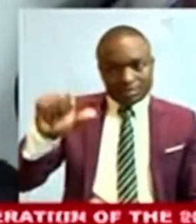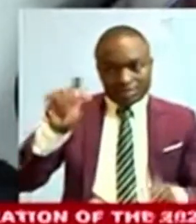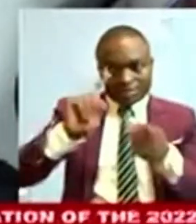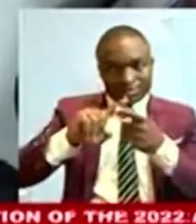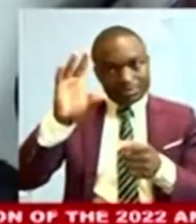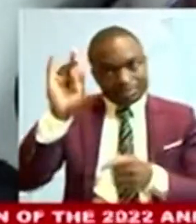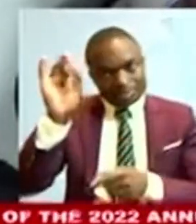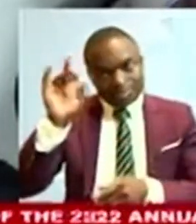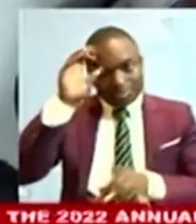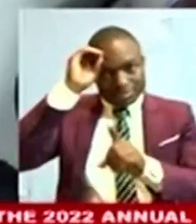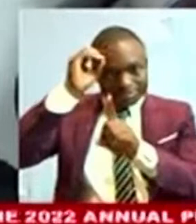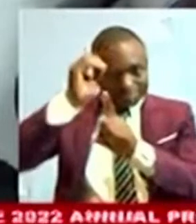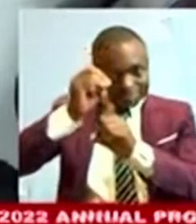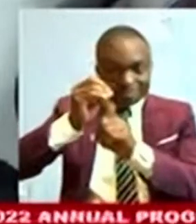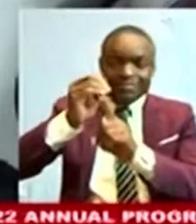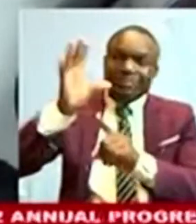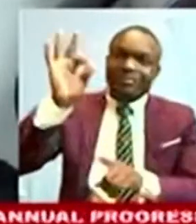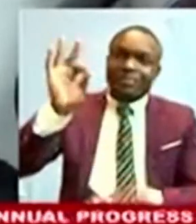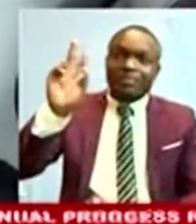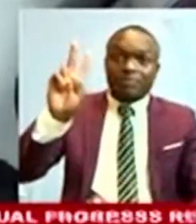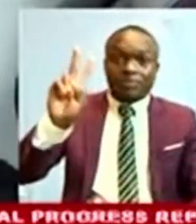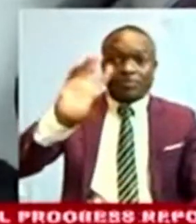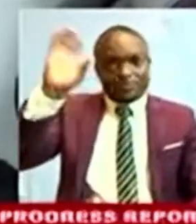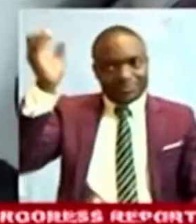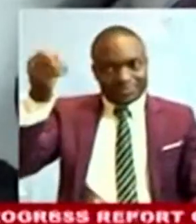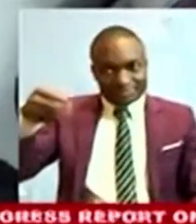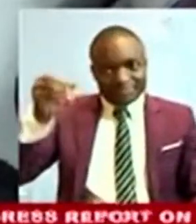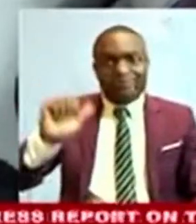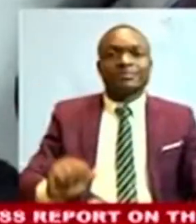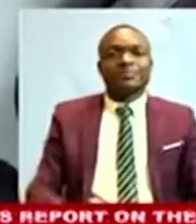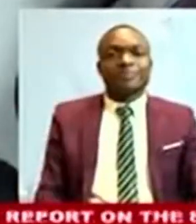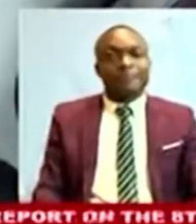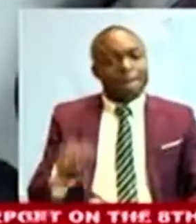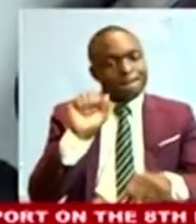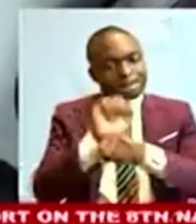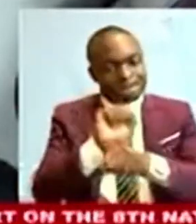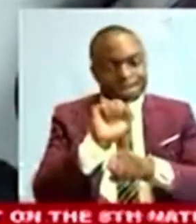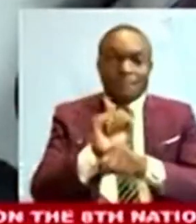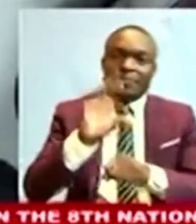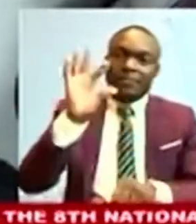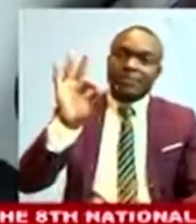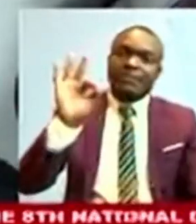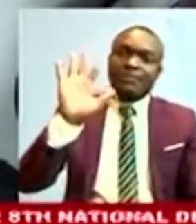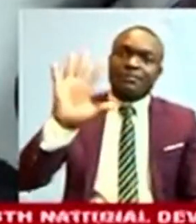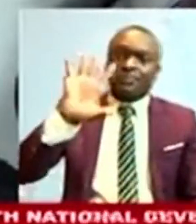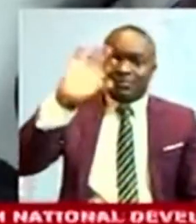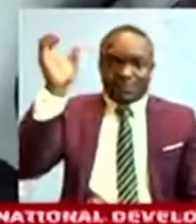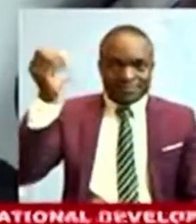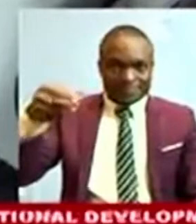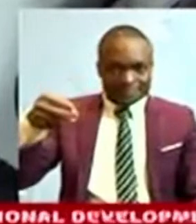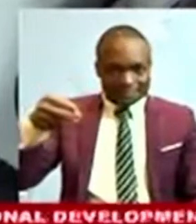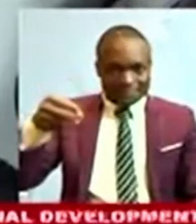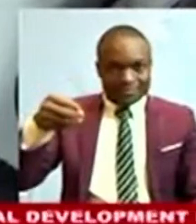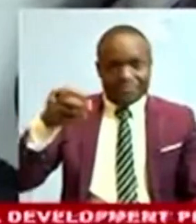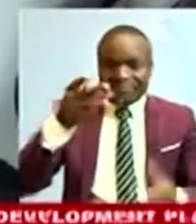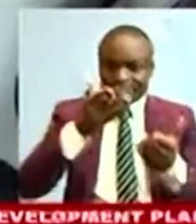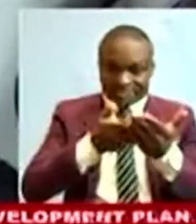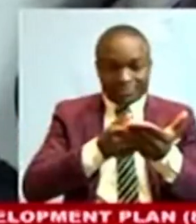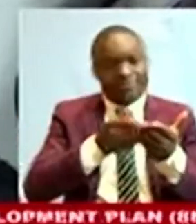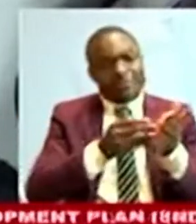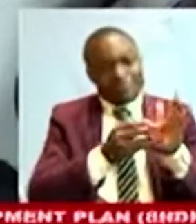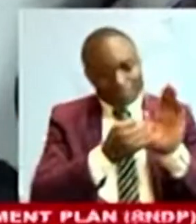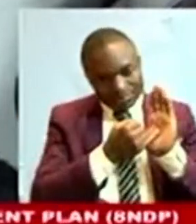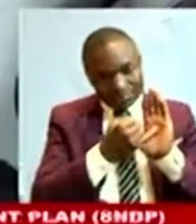The target was 92%. Performance was 95%, and this indicator was fully